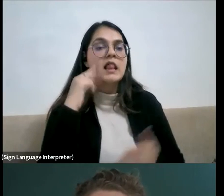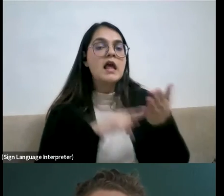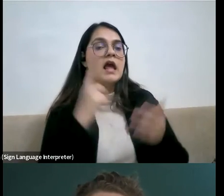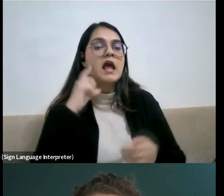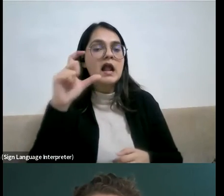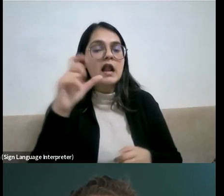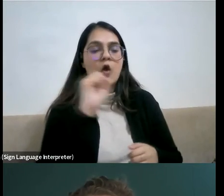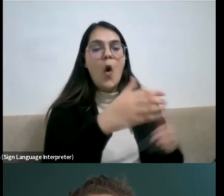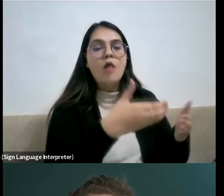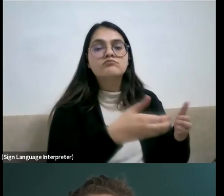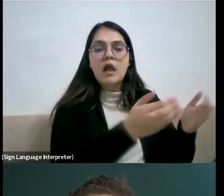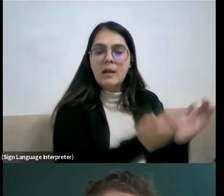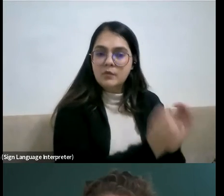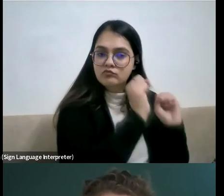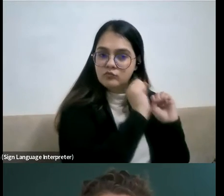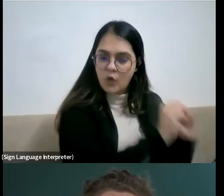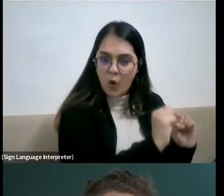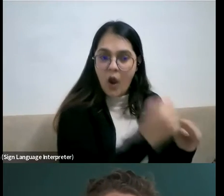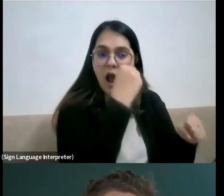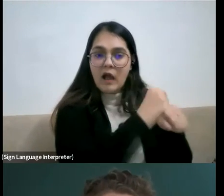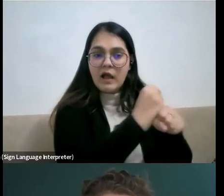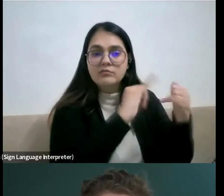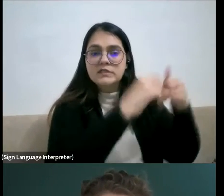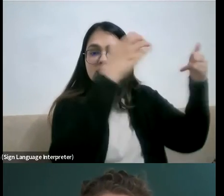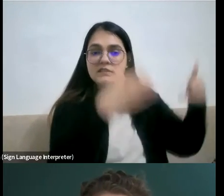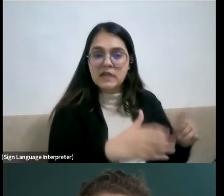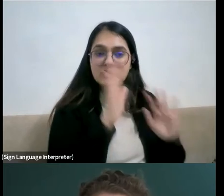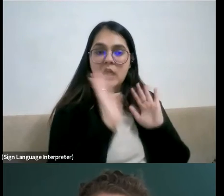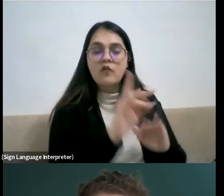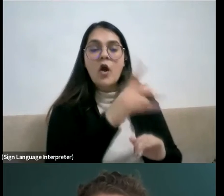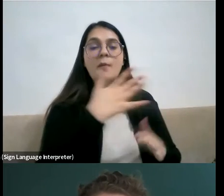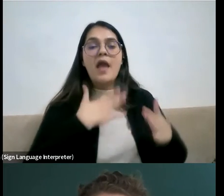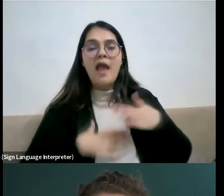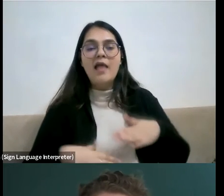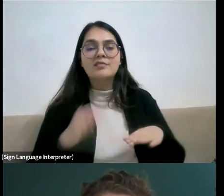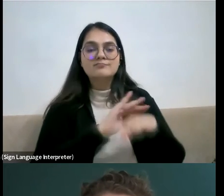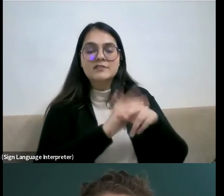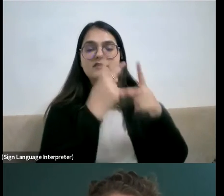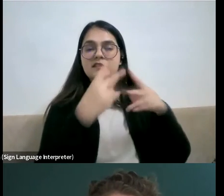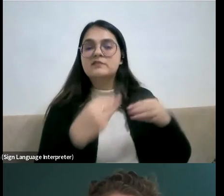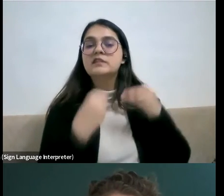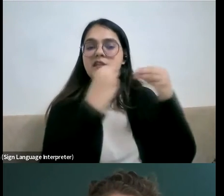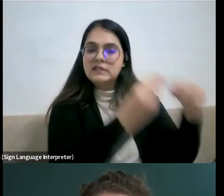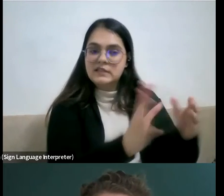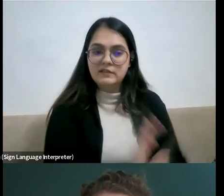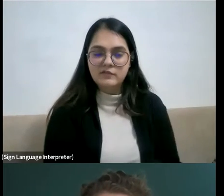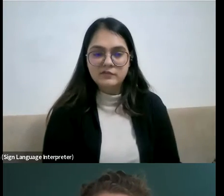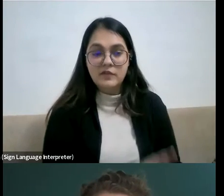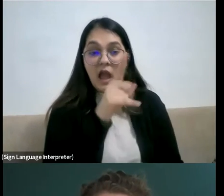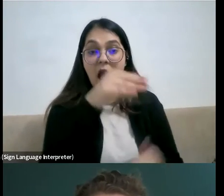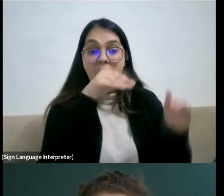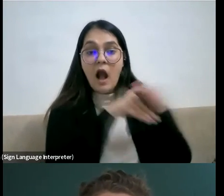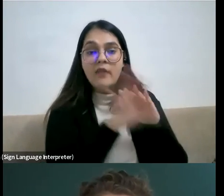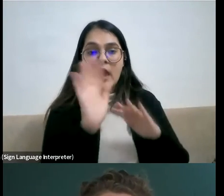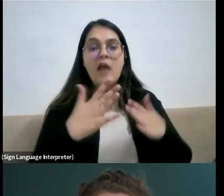boards, which are governance structures that are associated with each health facility in the country. And the structures include both